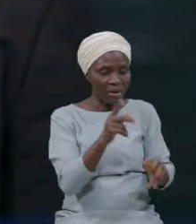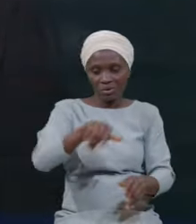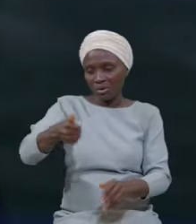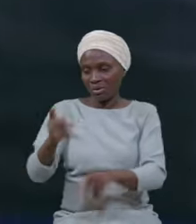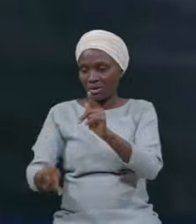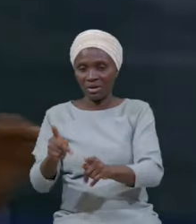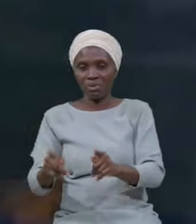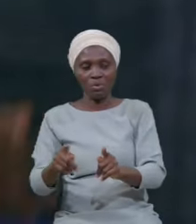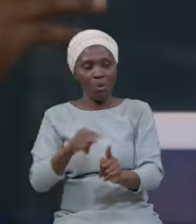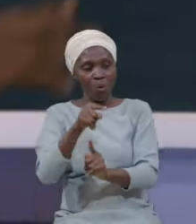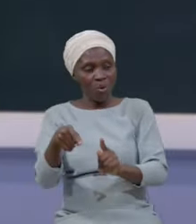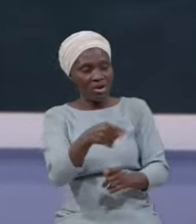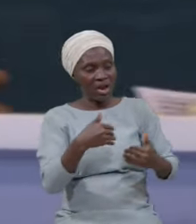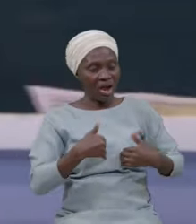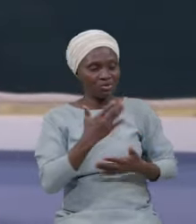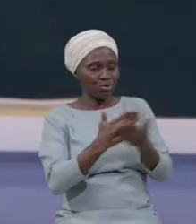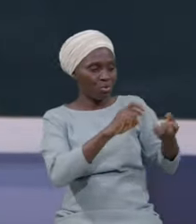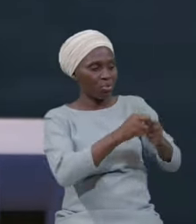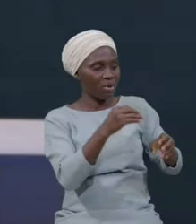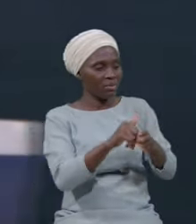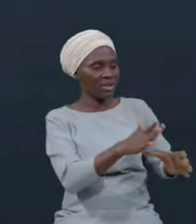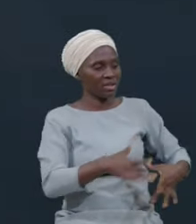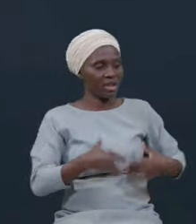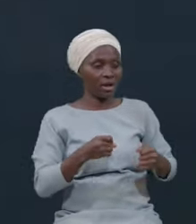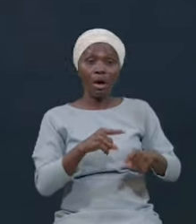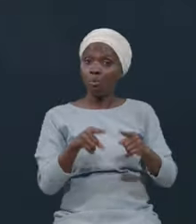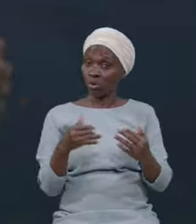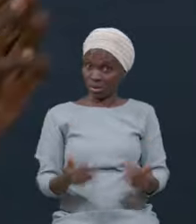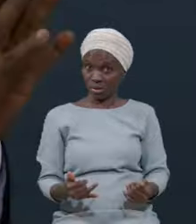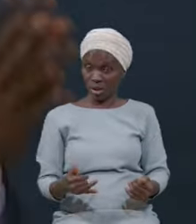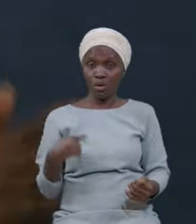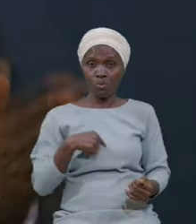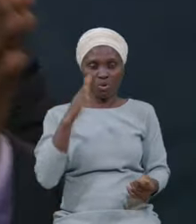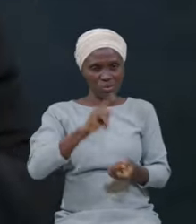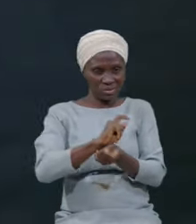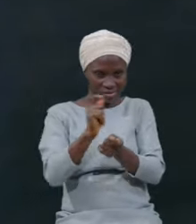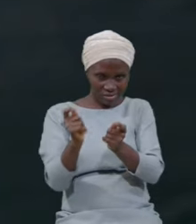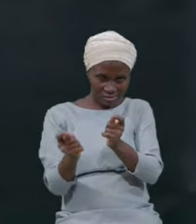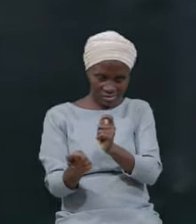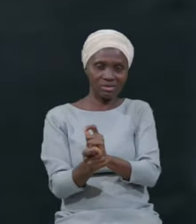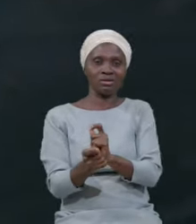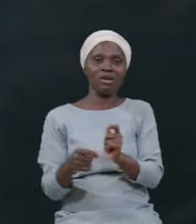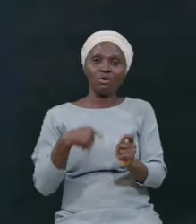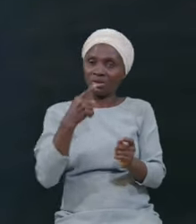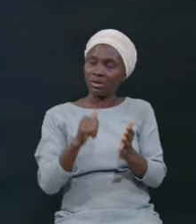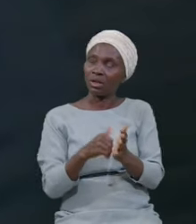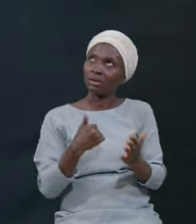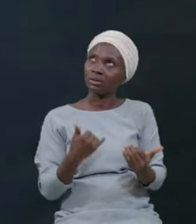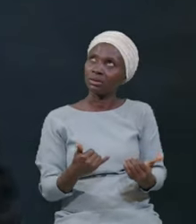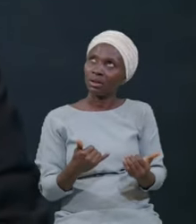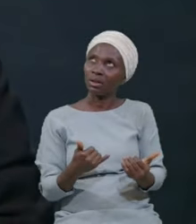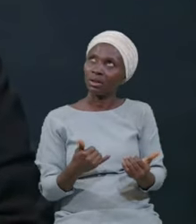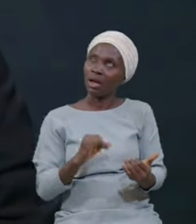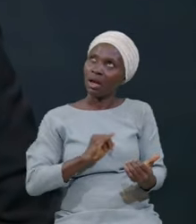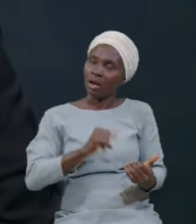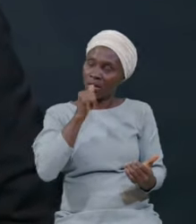their lives. But now we turn around. We say we're willing to have a new life. New life will come